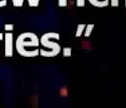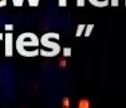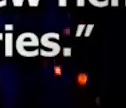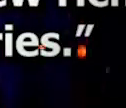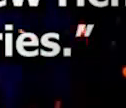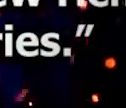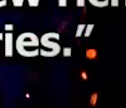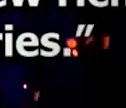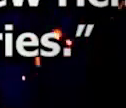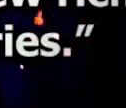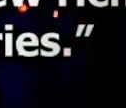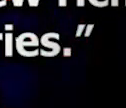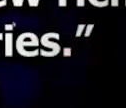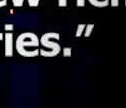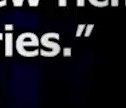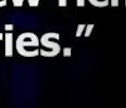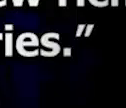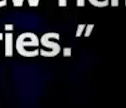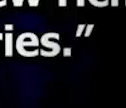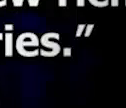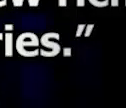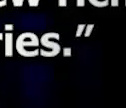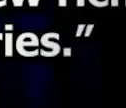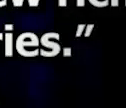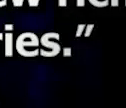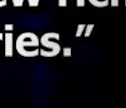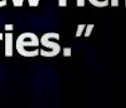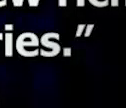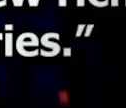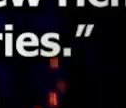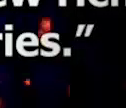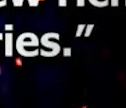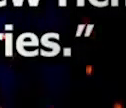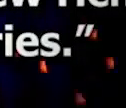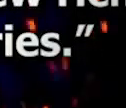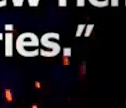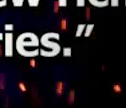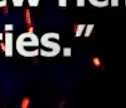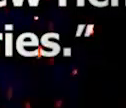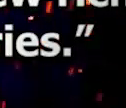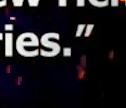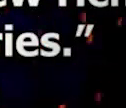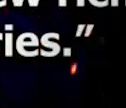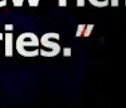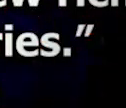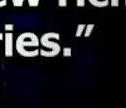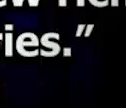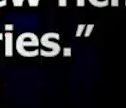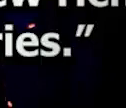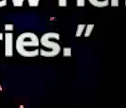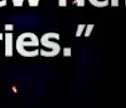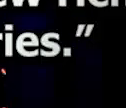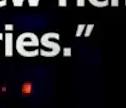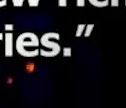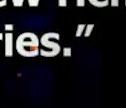her, and the merchant, the business people of the world, grew rich from her